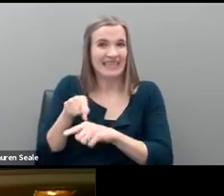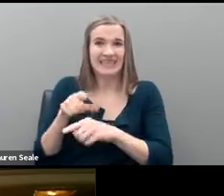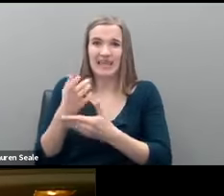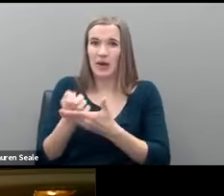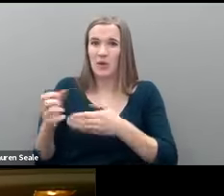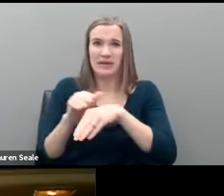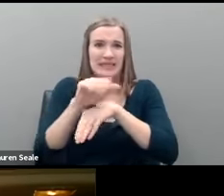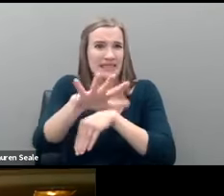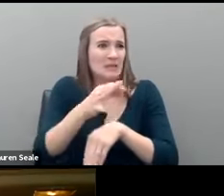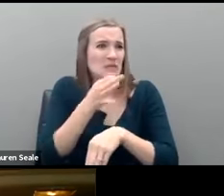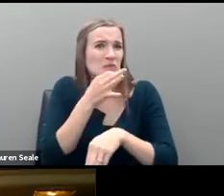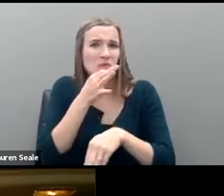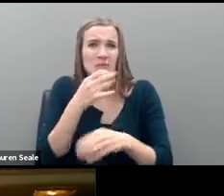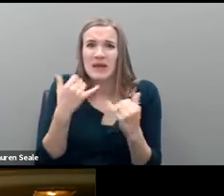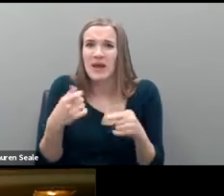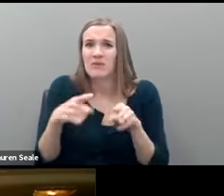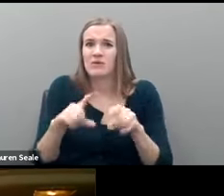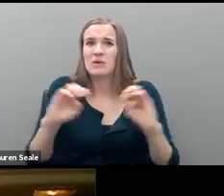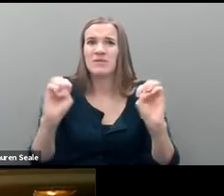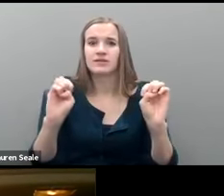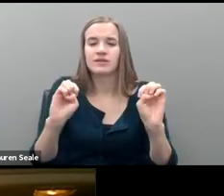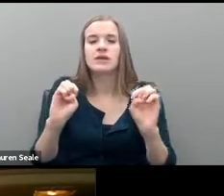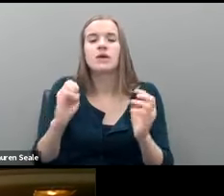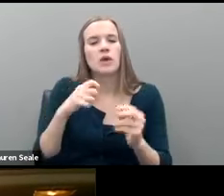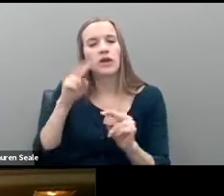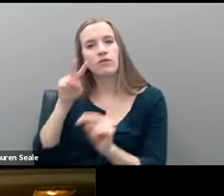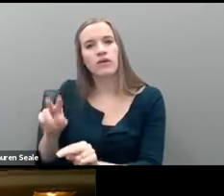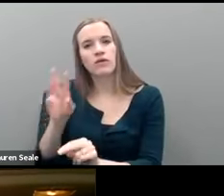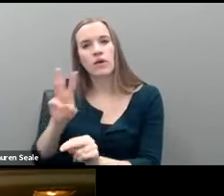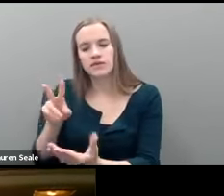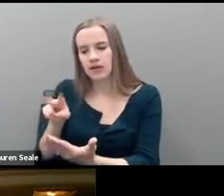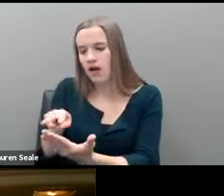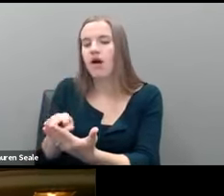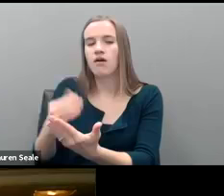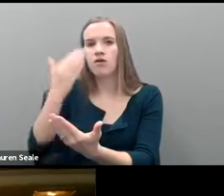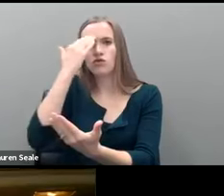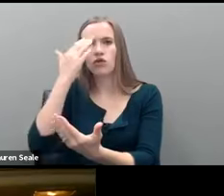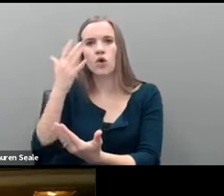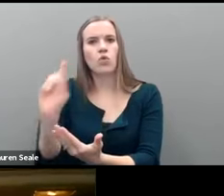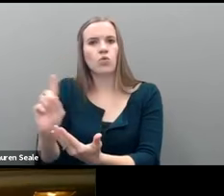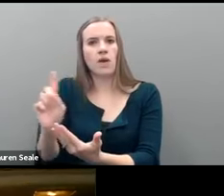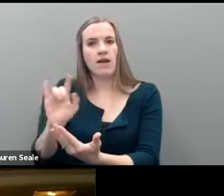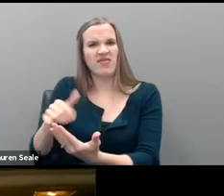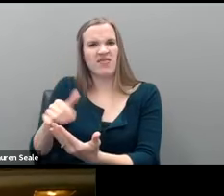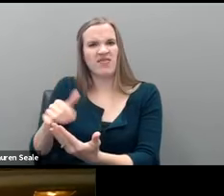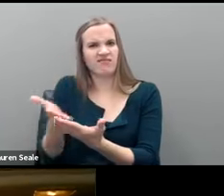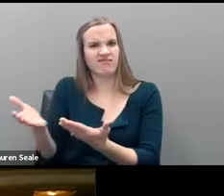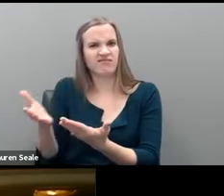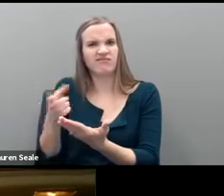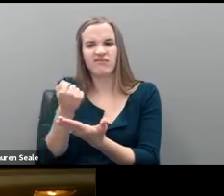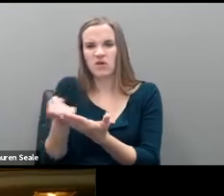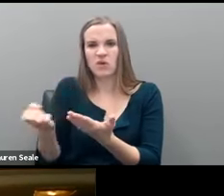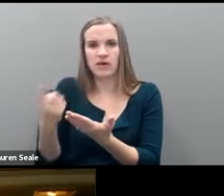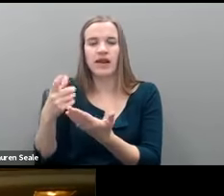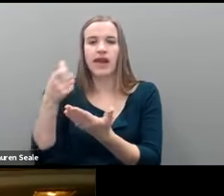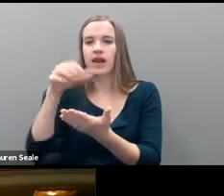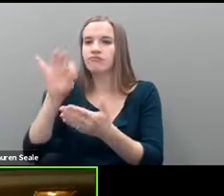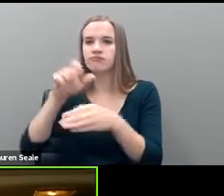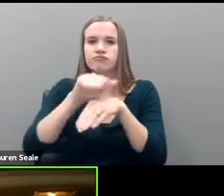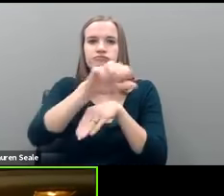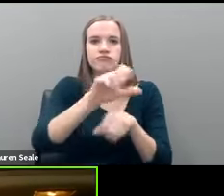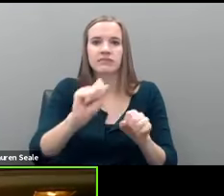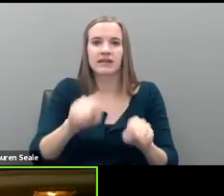to individuals who need it if there's a disaster. So that's another reason to have one-stop shop database because we